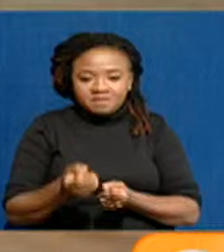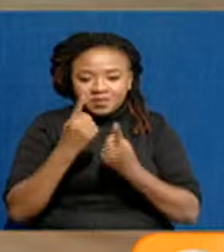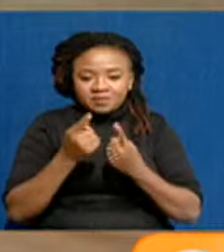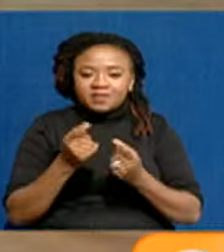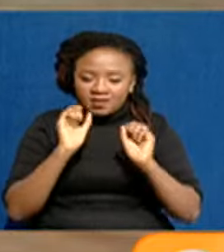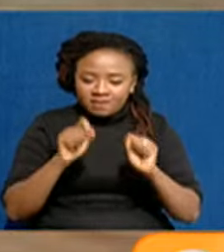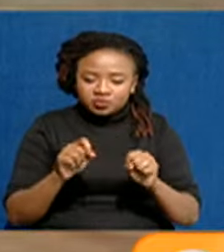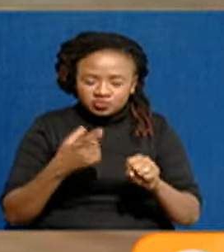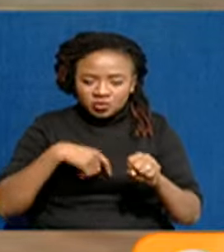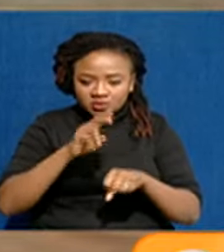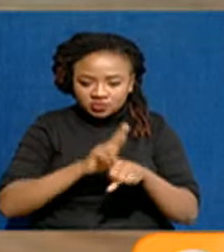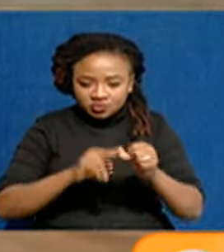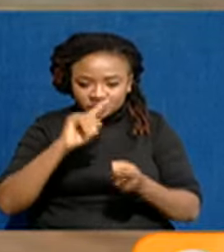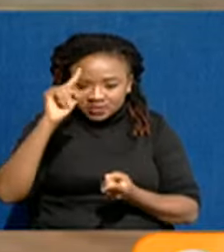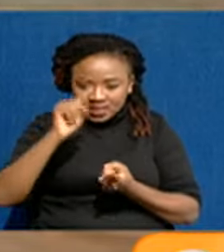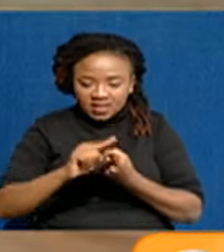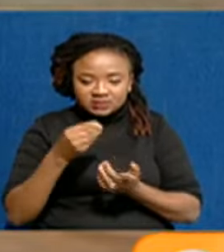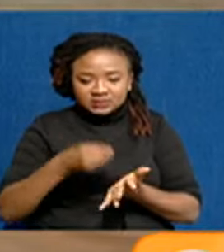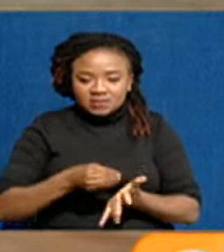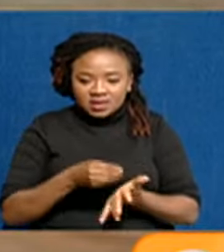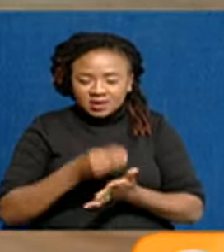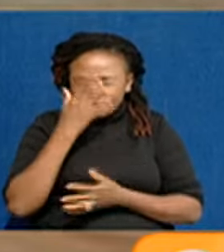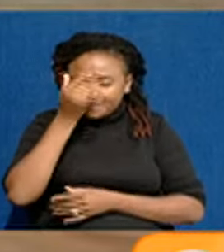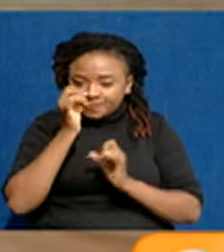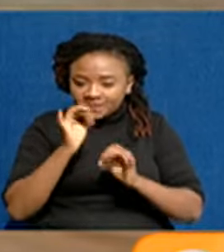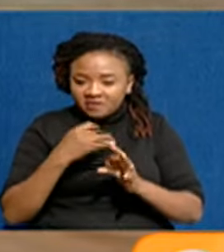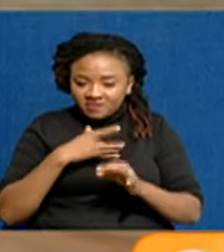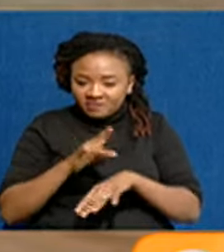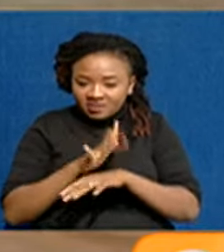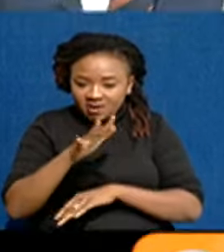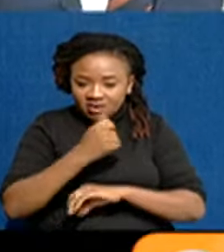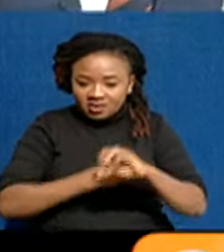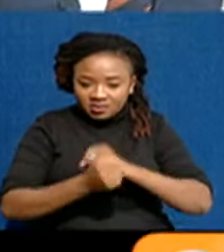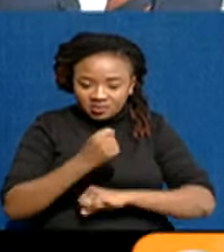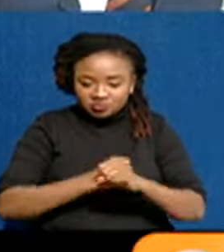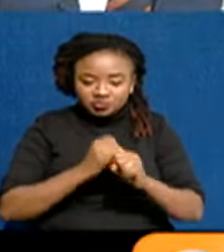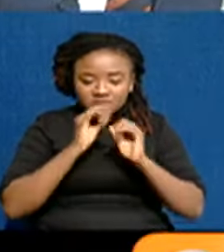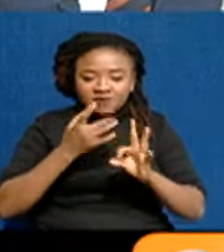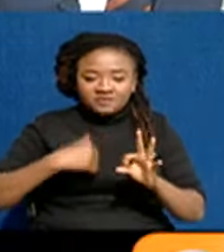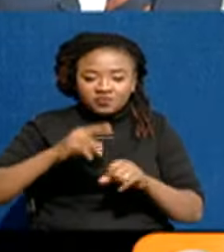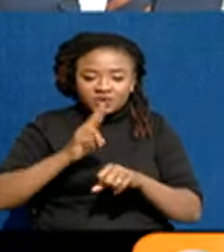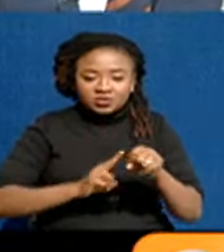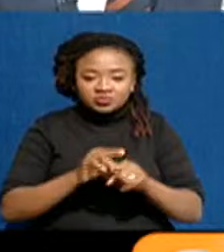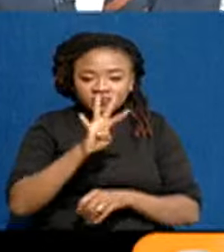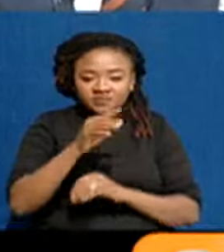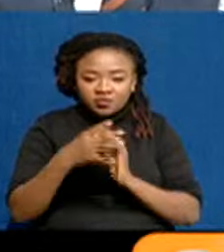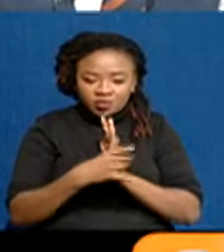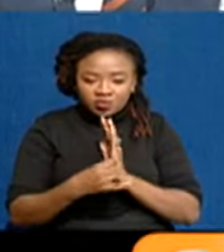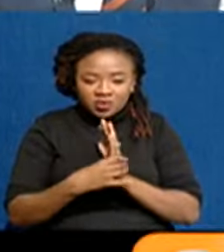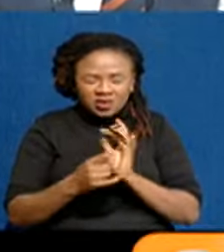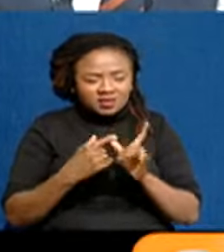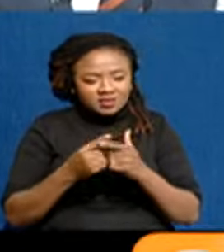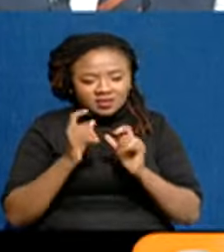research shows that for every early action taken, if we were to spend $4, we spend $1 and save $3.